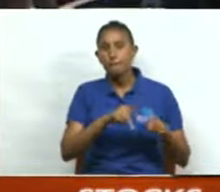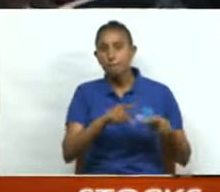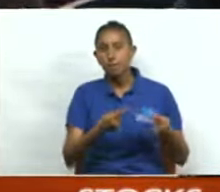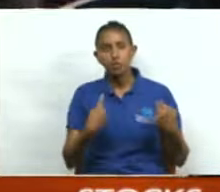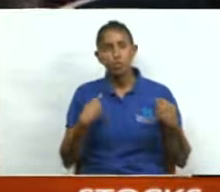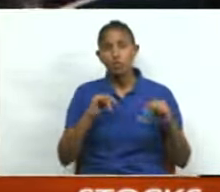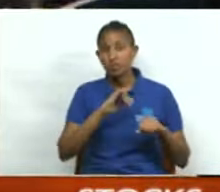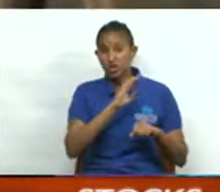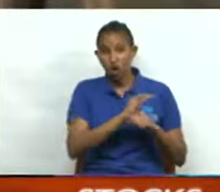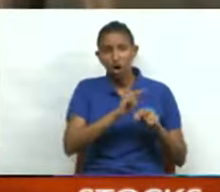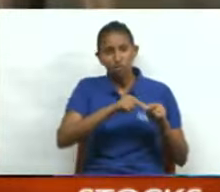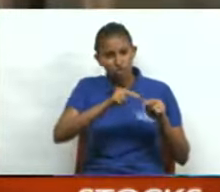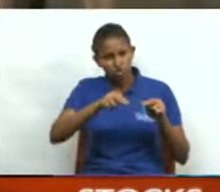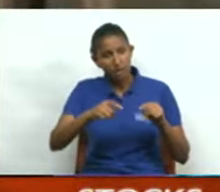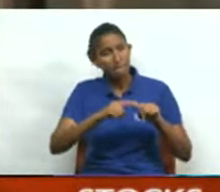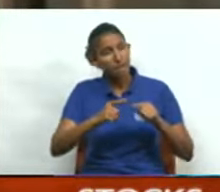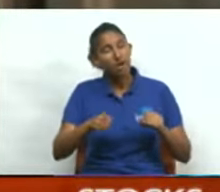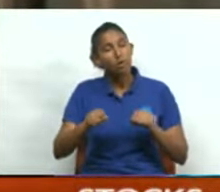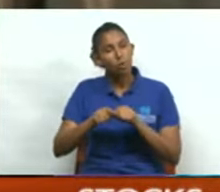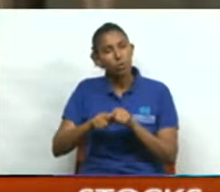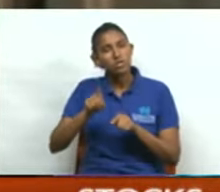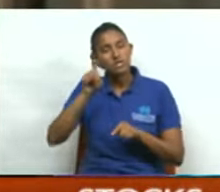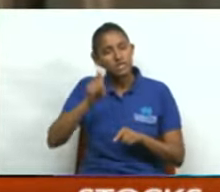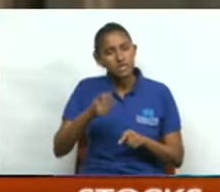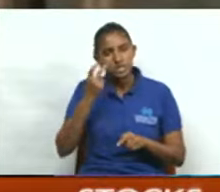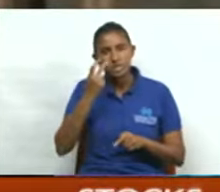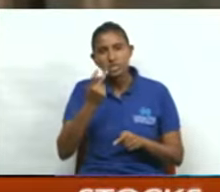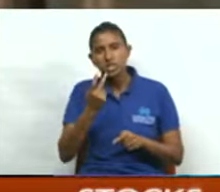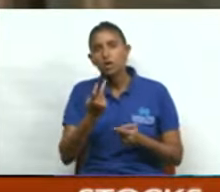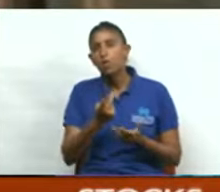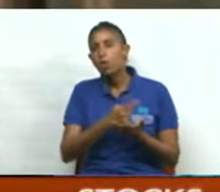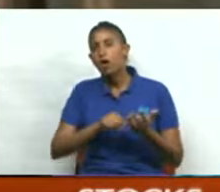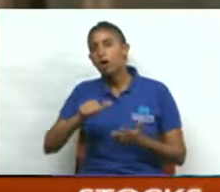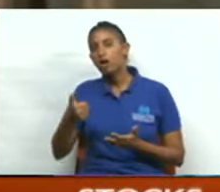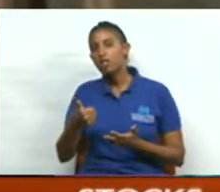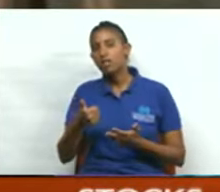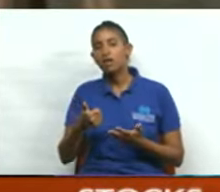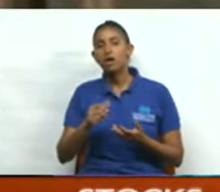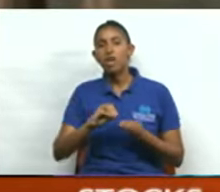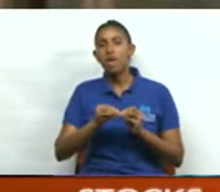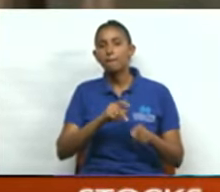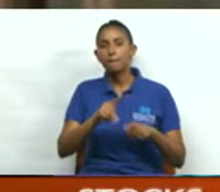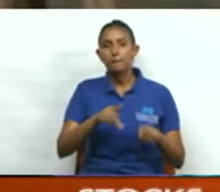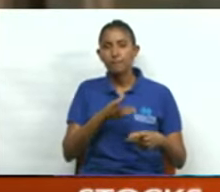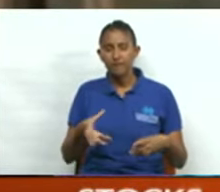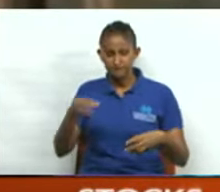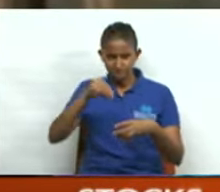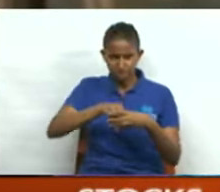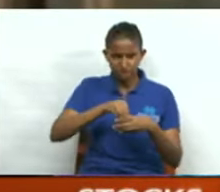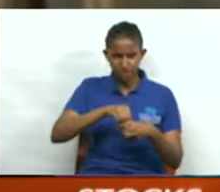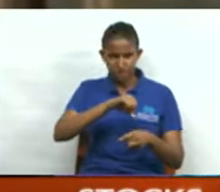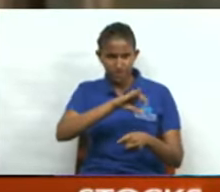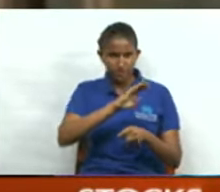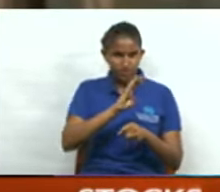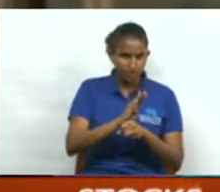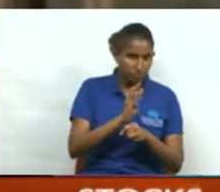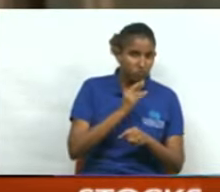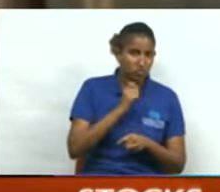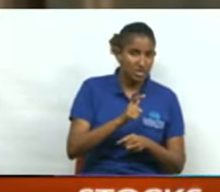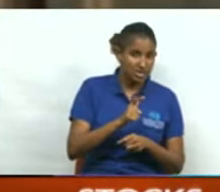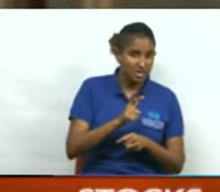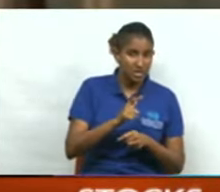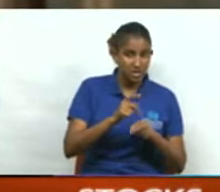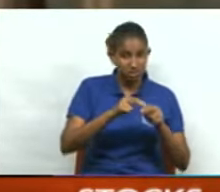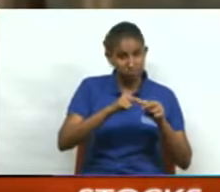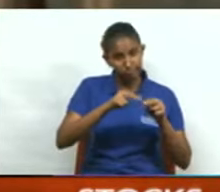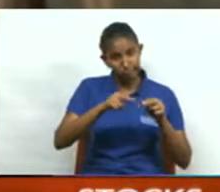looked at. The number of people who are participating in the labor market is actually falling,